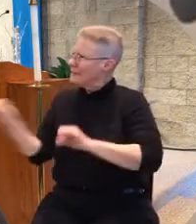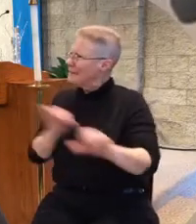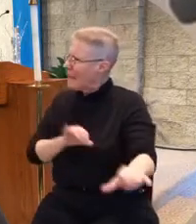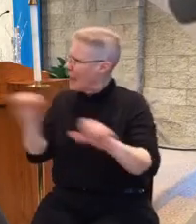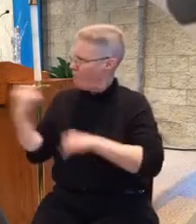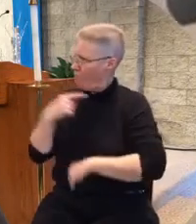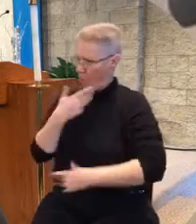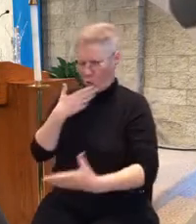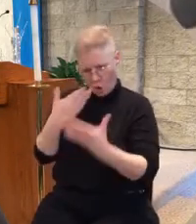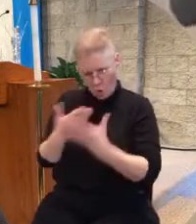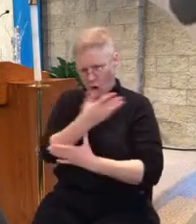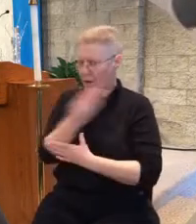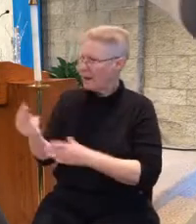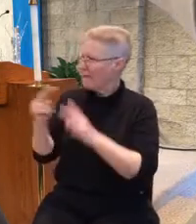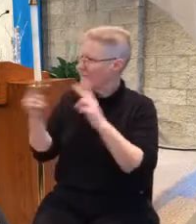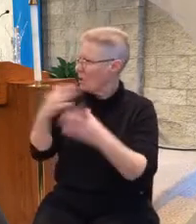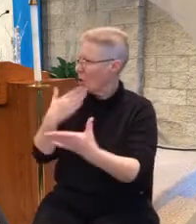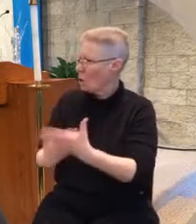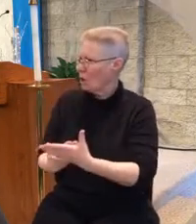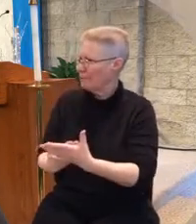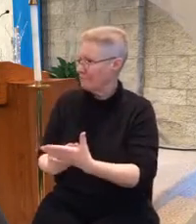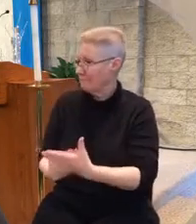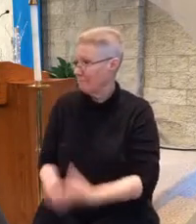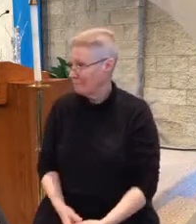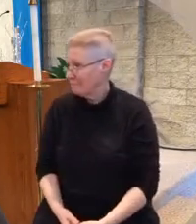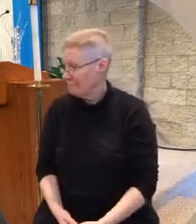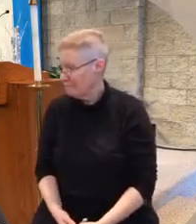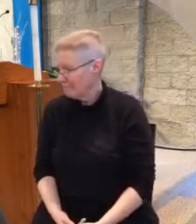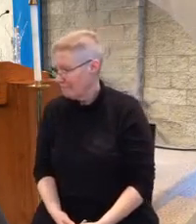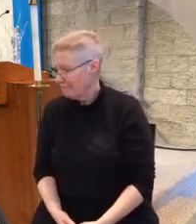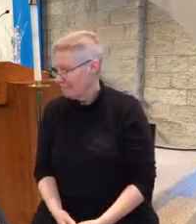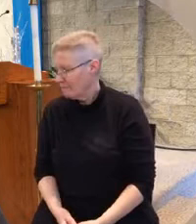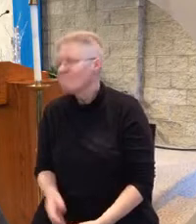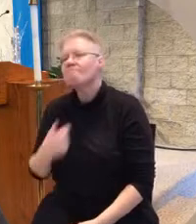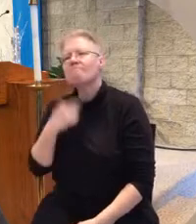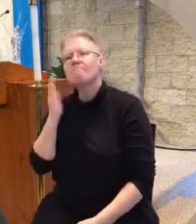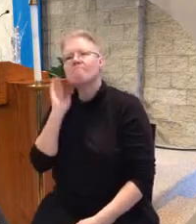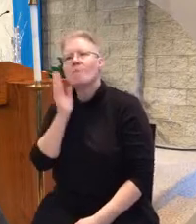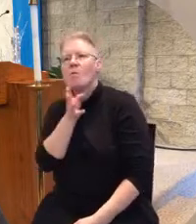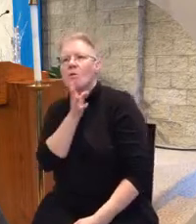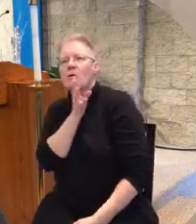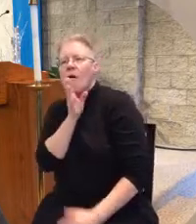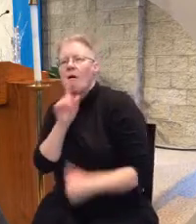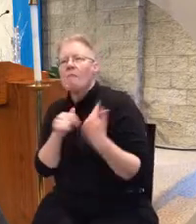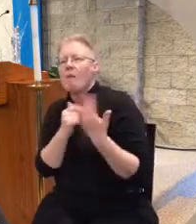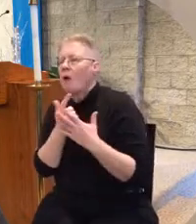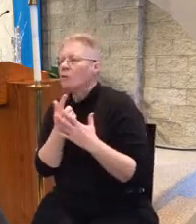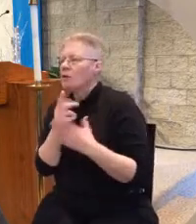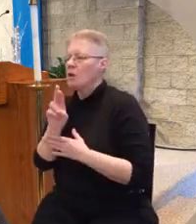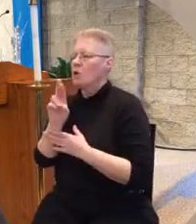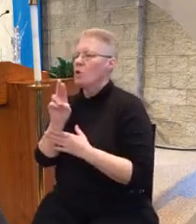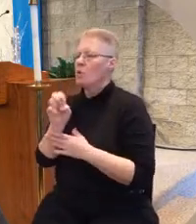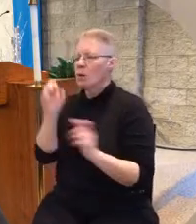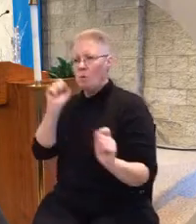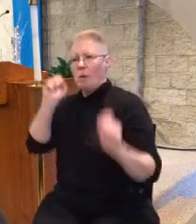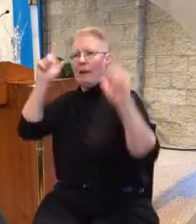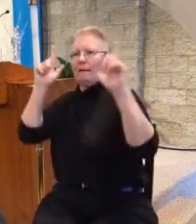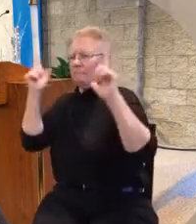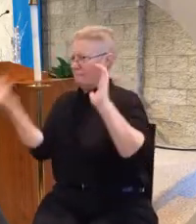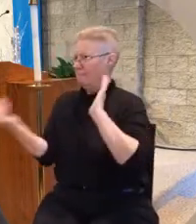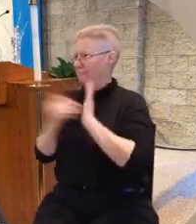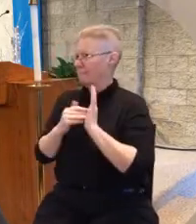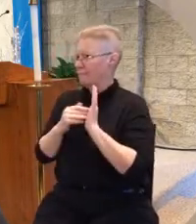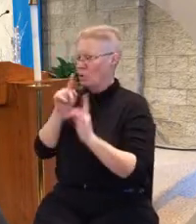good. I want to talk about the reawakening to your